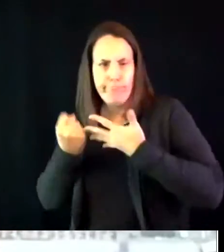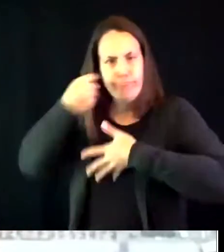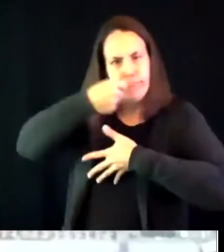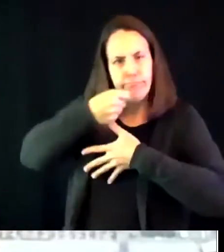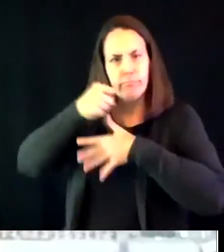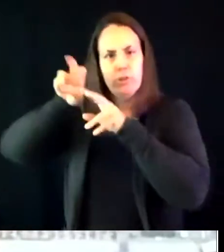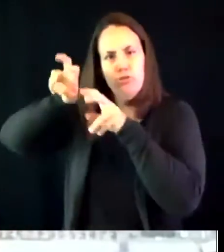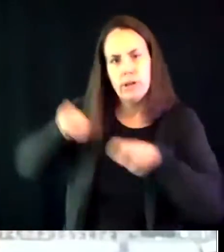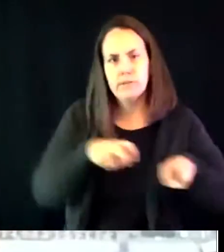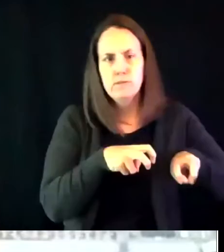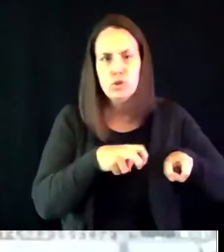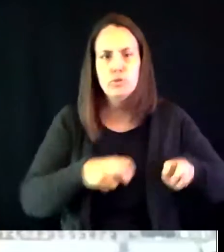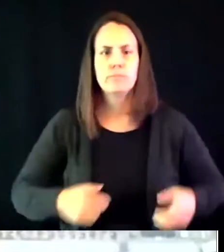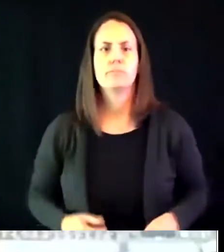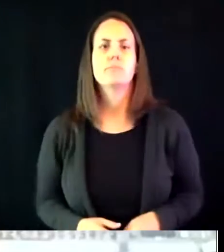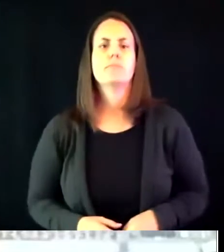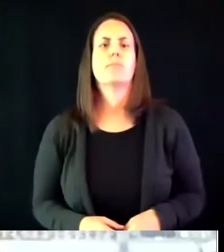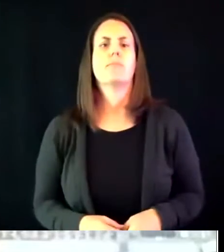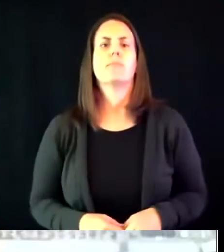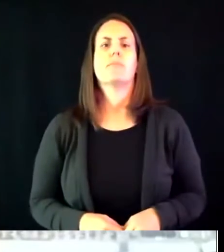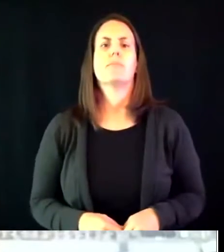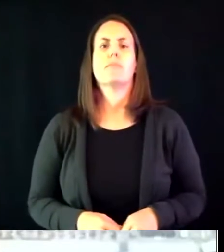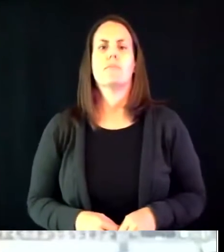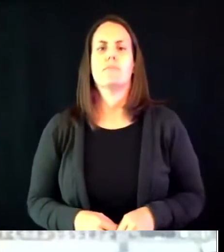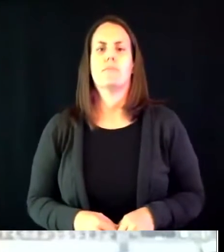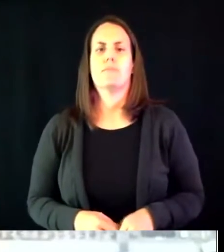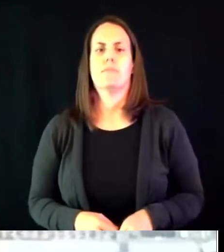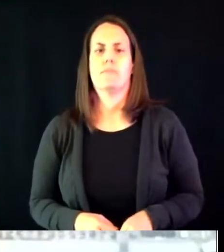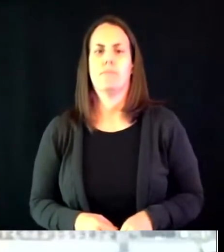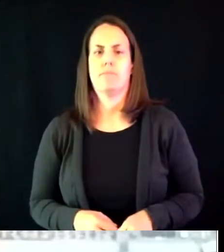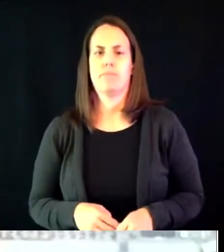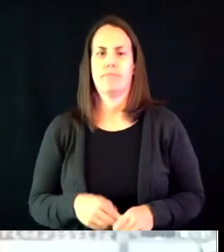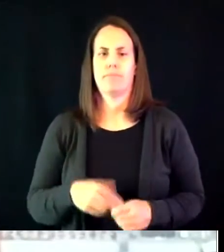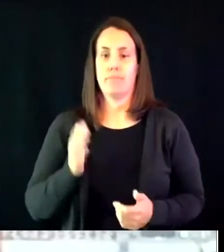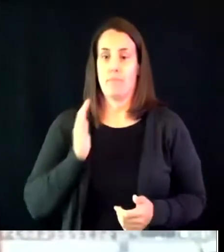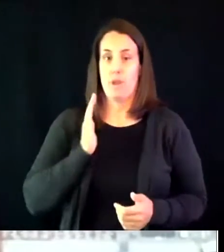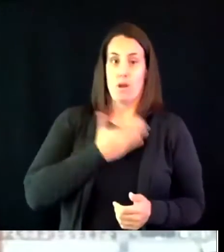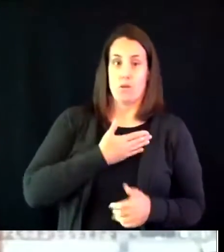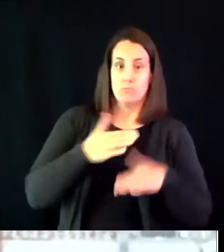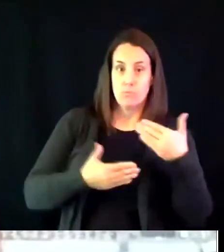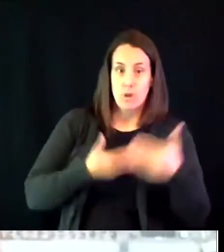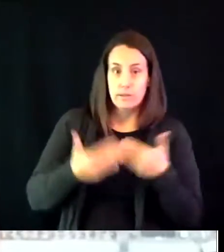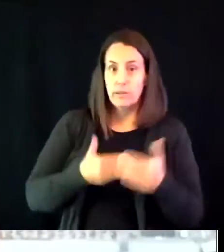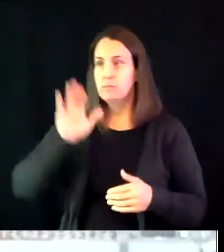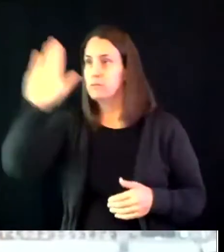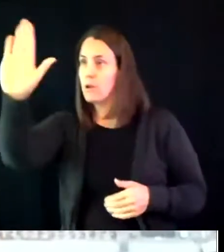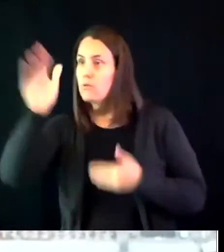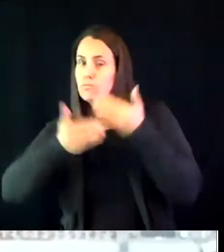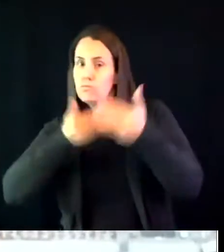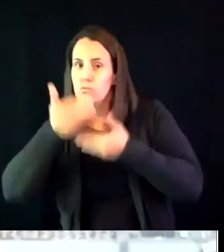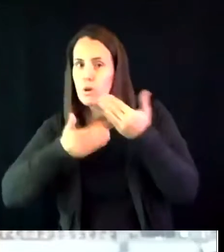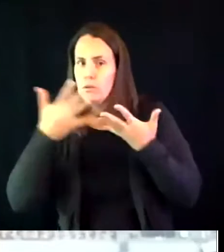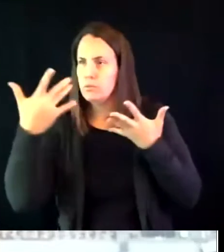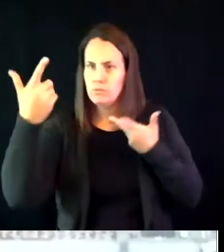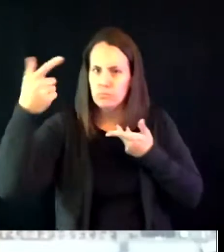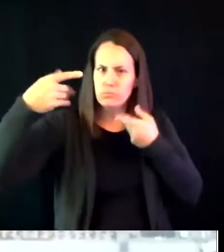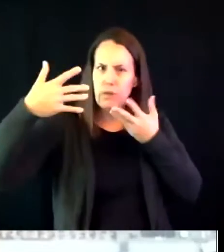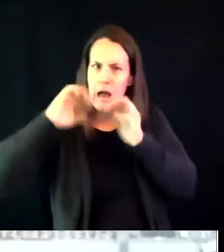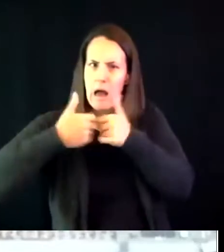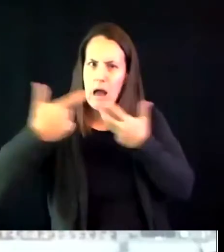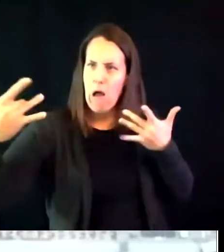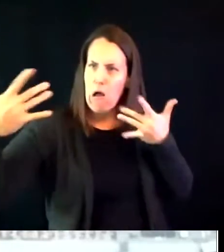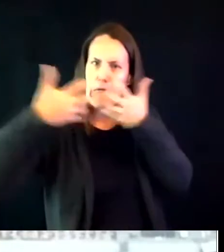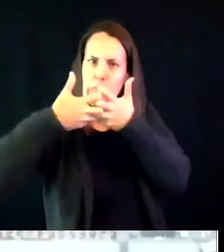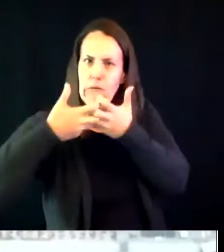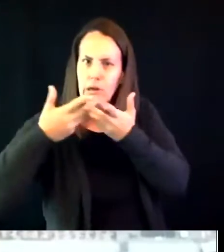throughout the entire state to see if it is possible for them to transfer patients down here to the alternate care